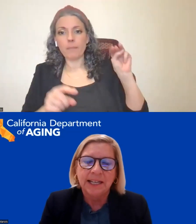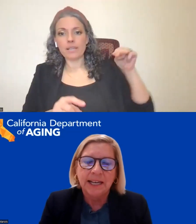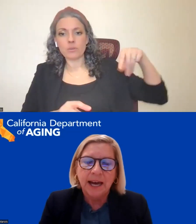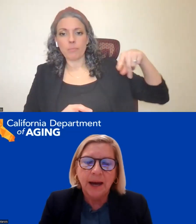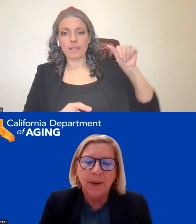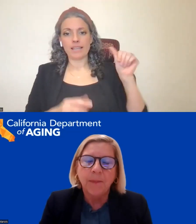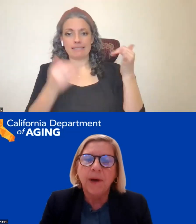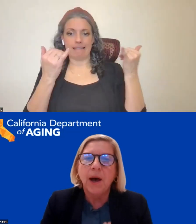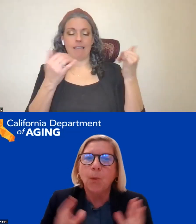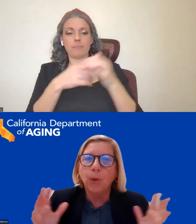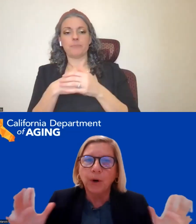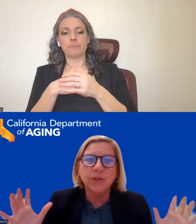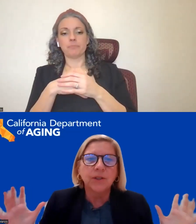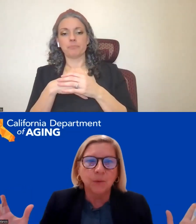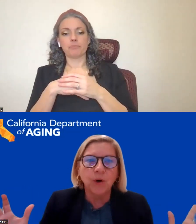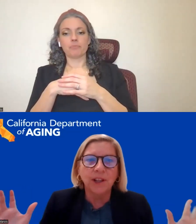date.